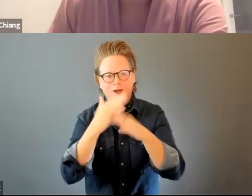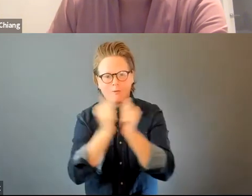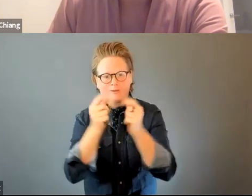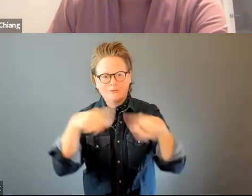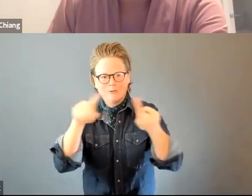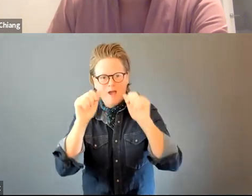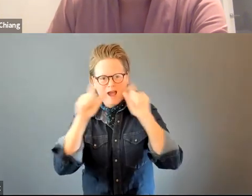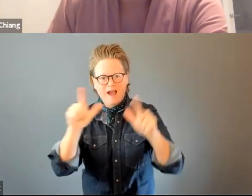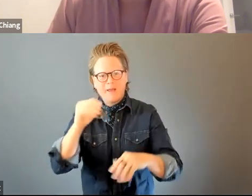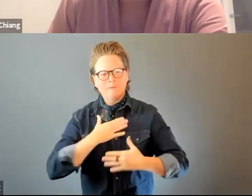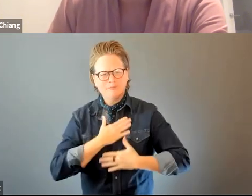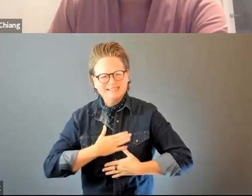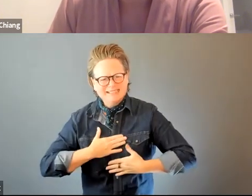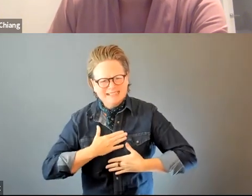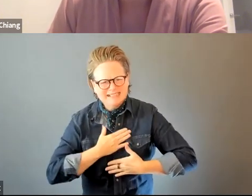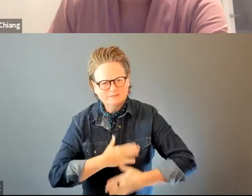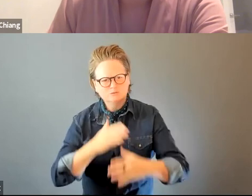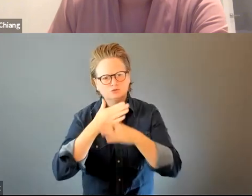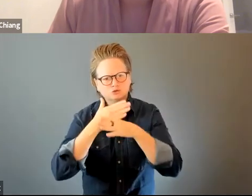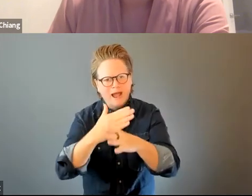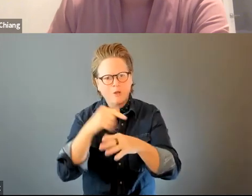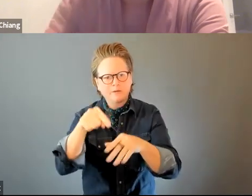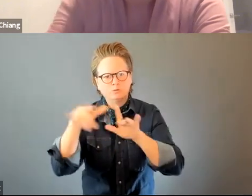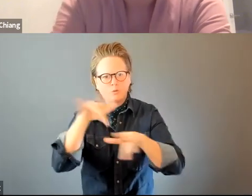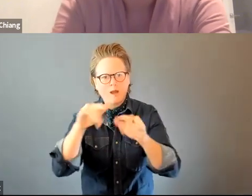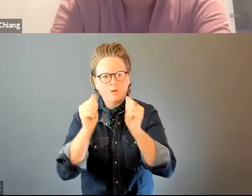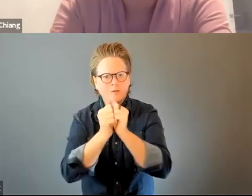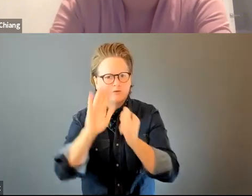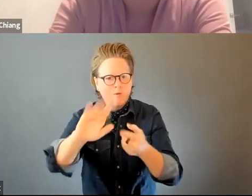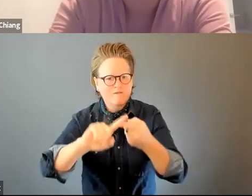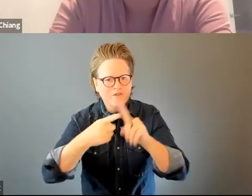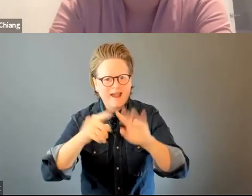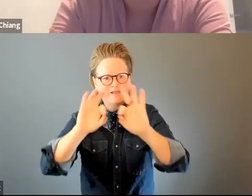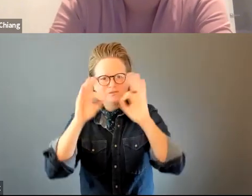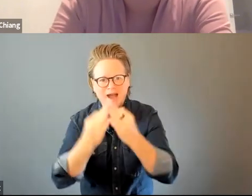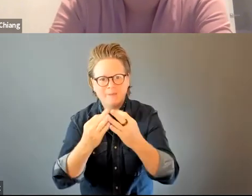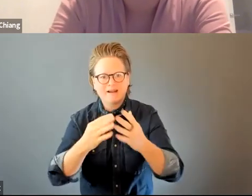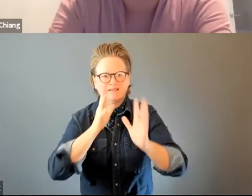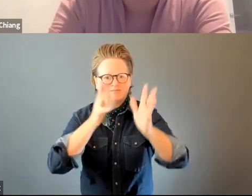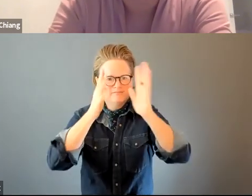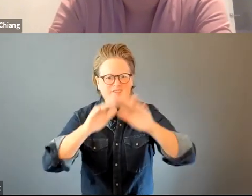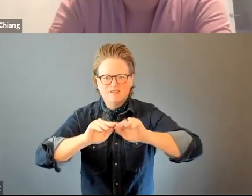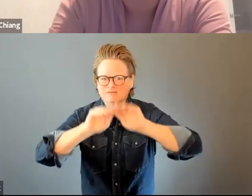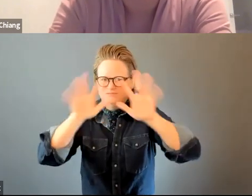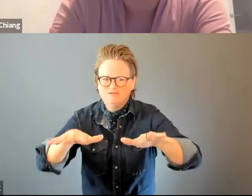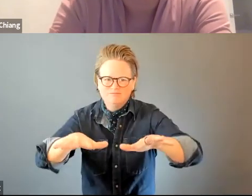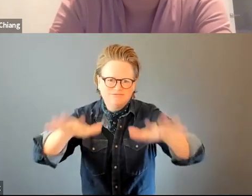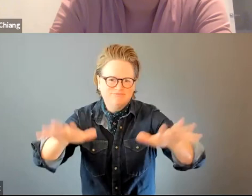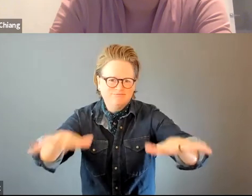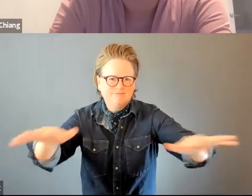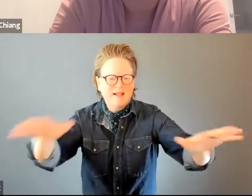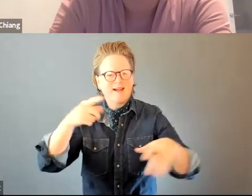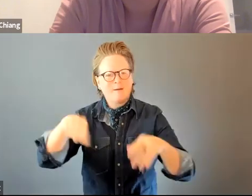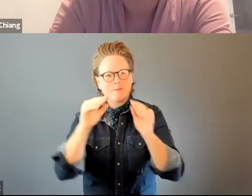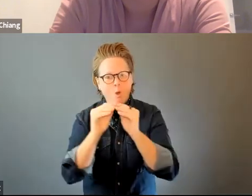is recorded, so we will go ahead and share it. And we can share you can share the recording with your friends or